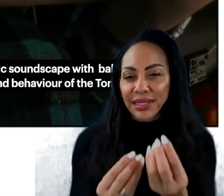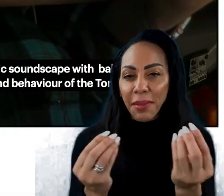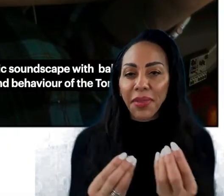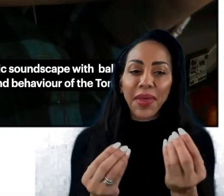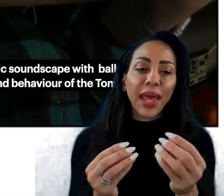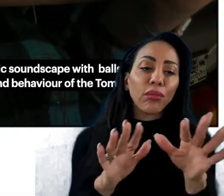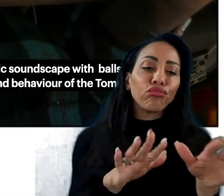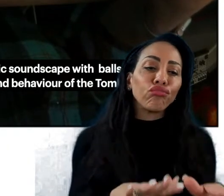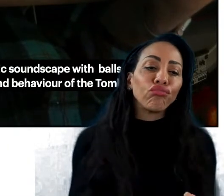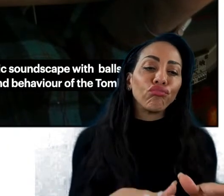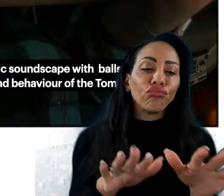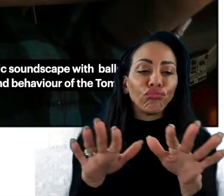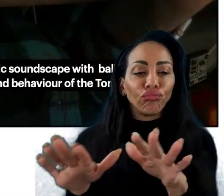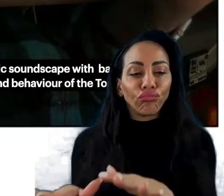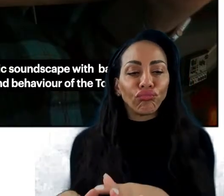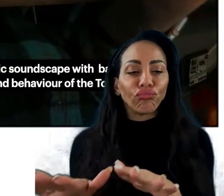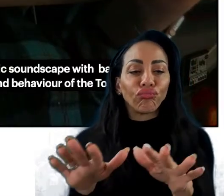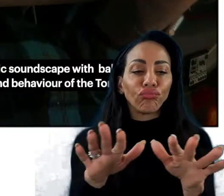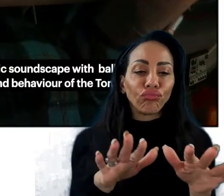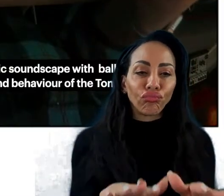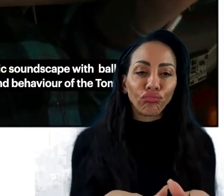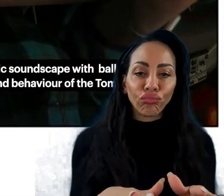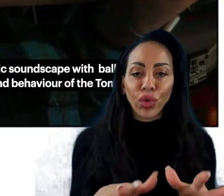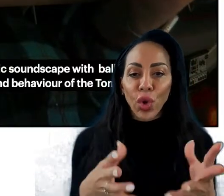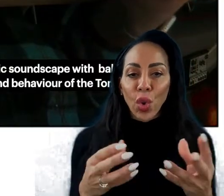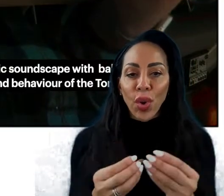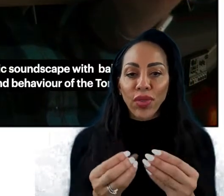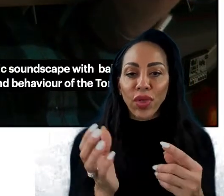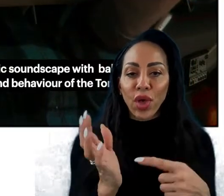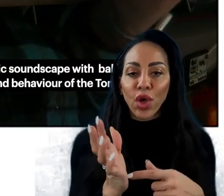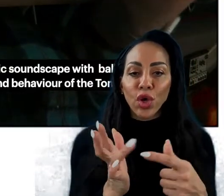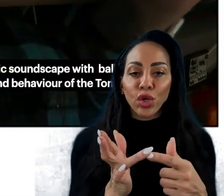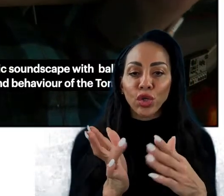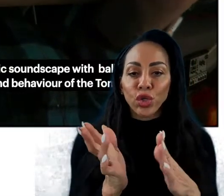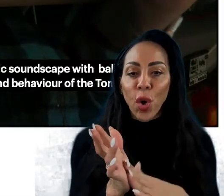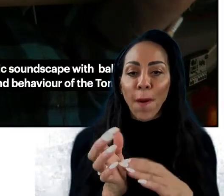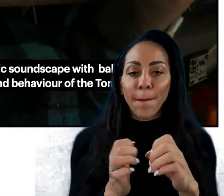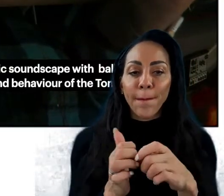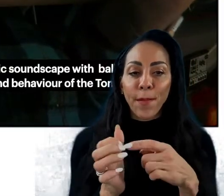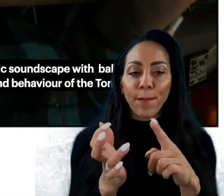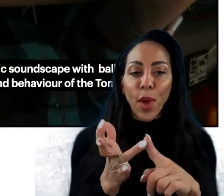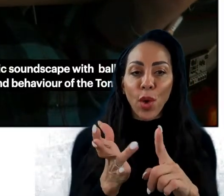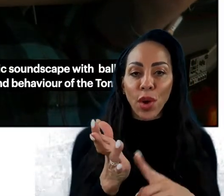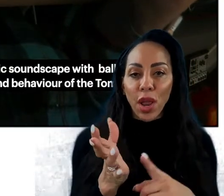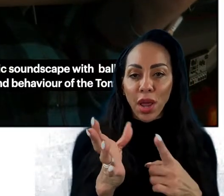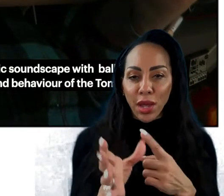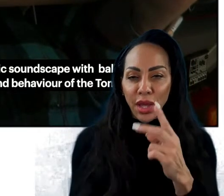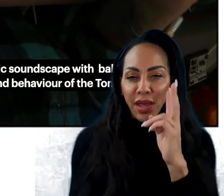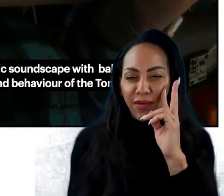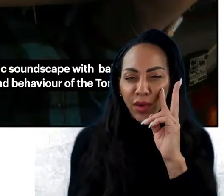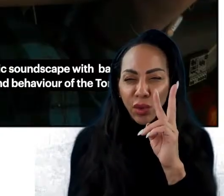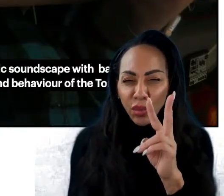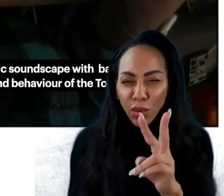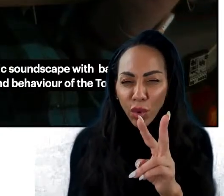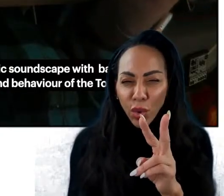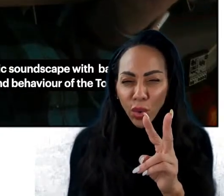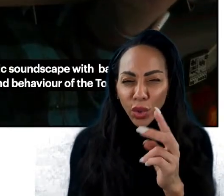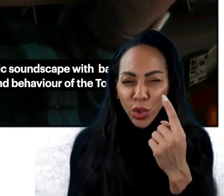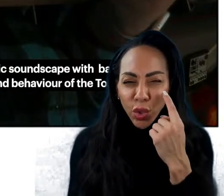and chaotic with the tombola. If you squint, you can see the tiny blue balls up there. And I'm